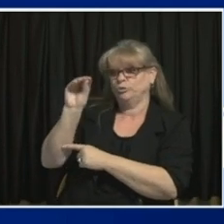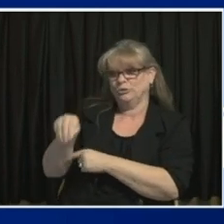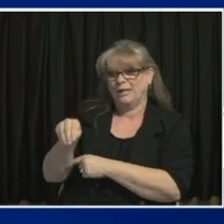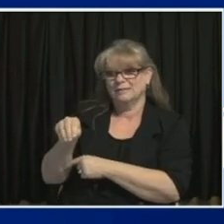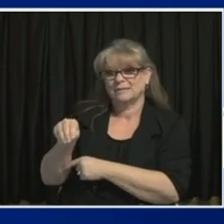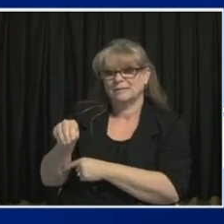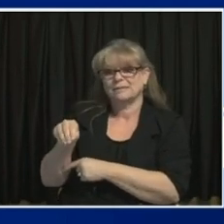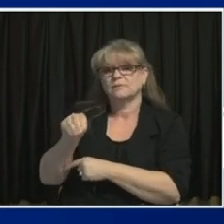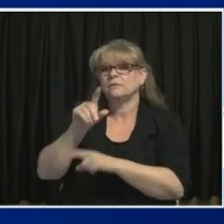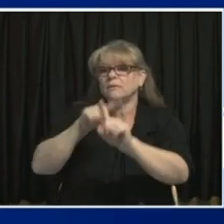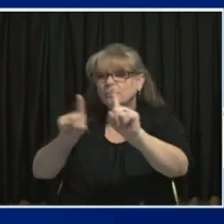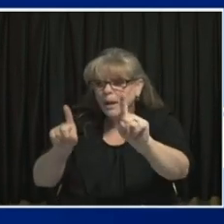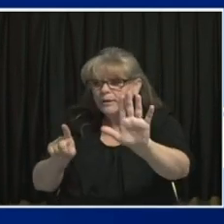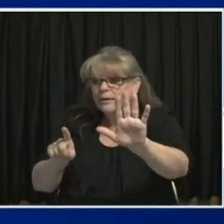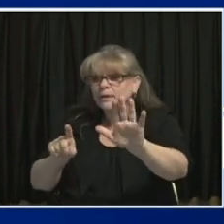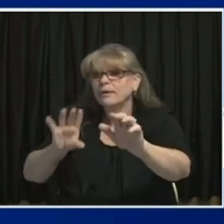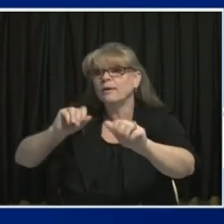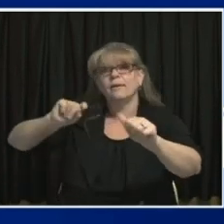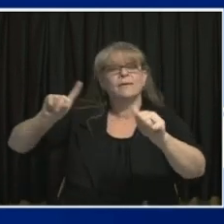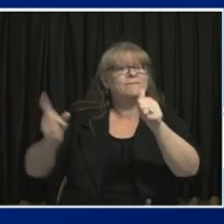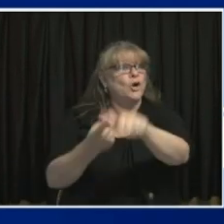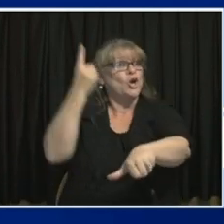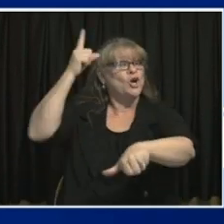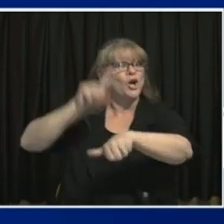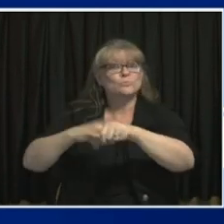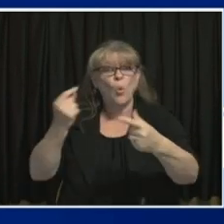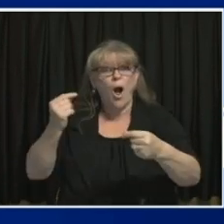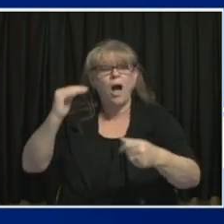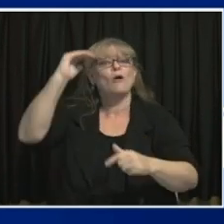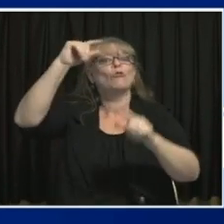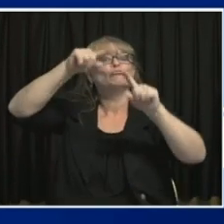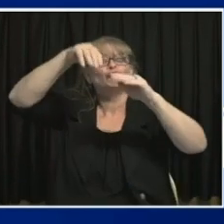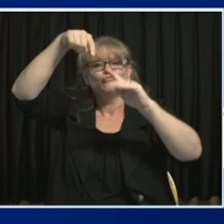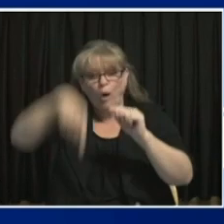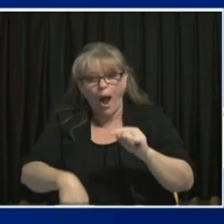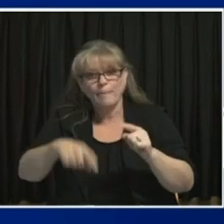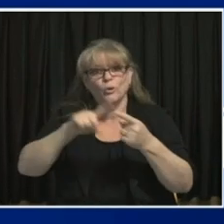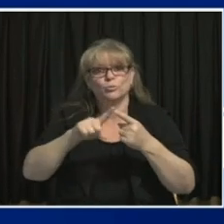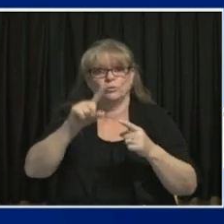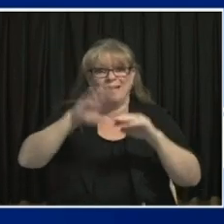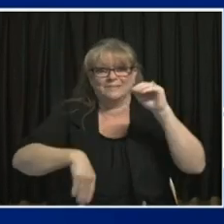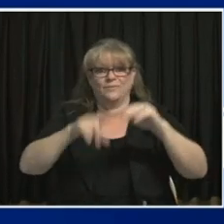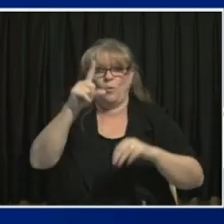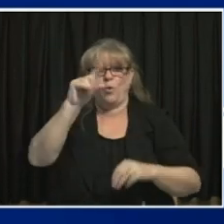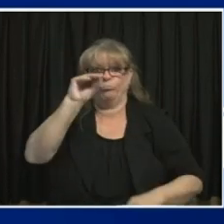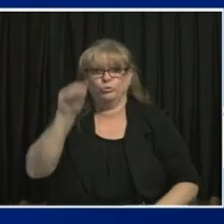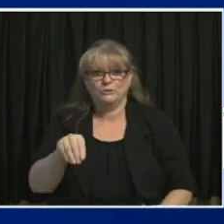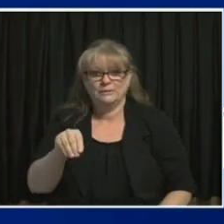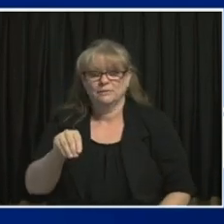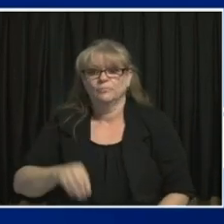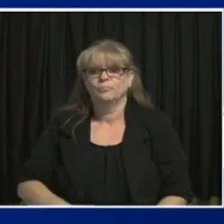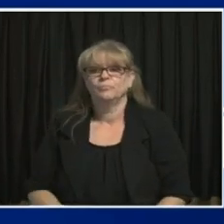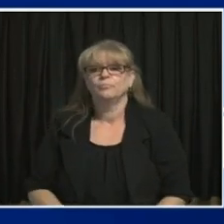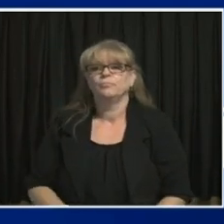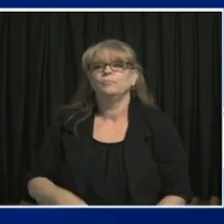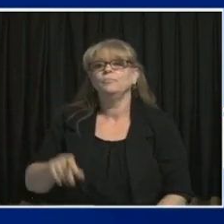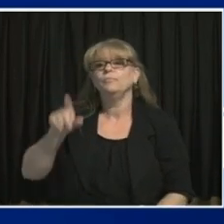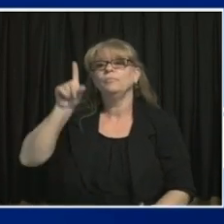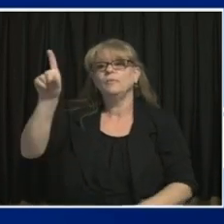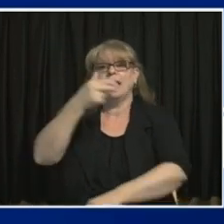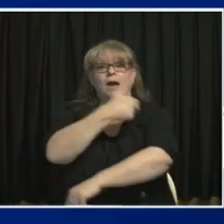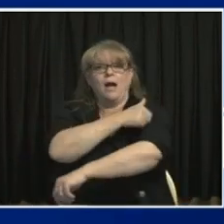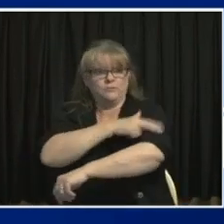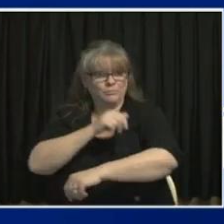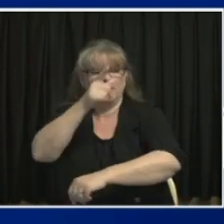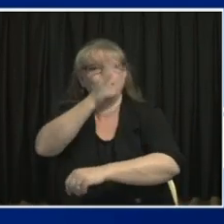it's continuing to grow. Daily hospitalizations are down to 0.1% growth, far less than the peak, but